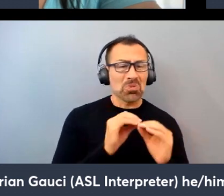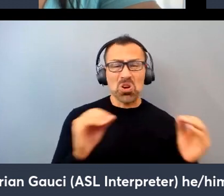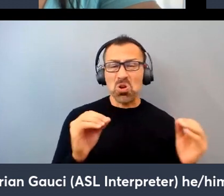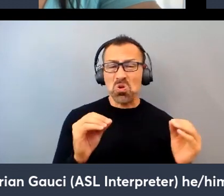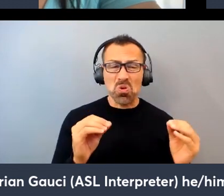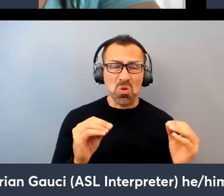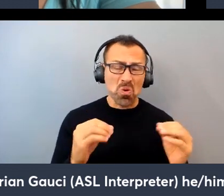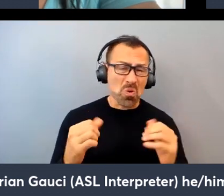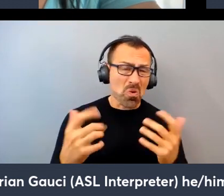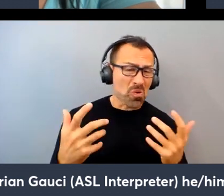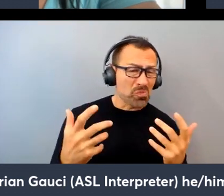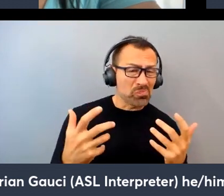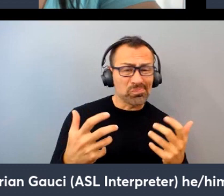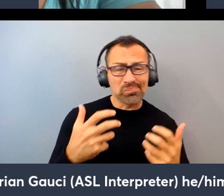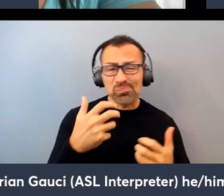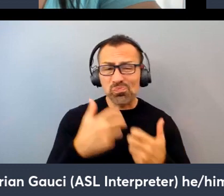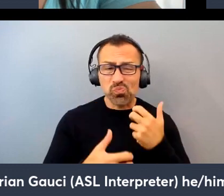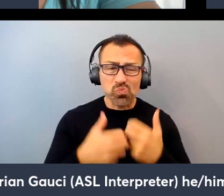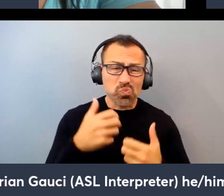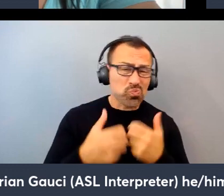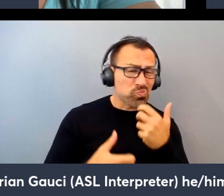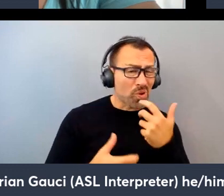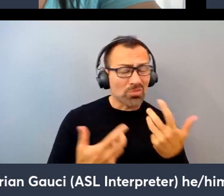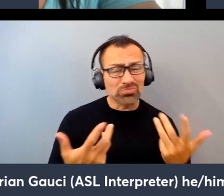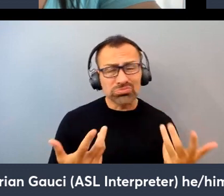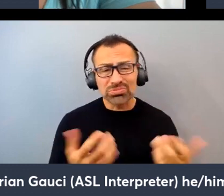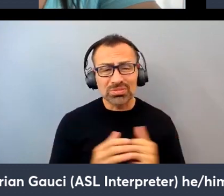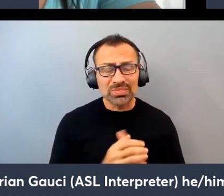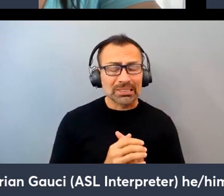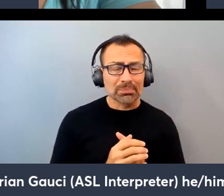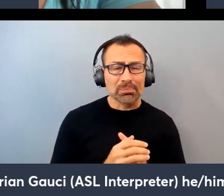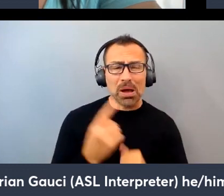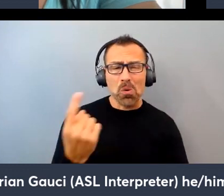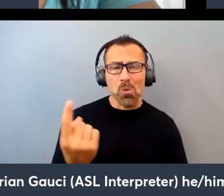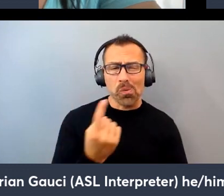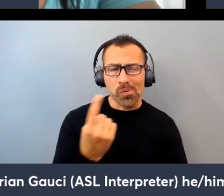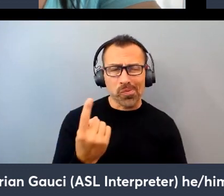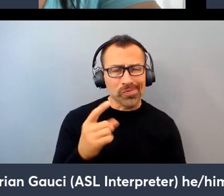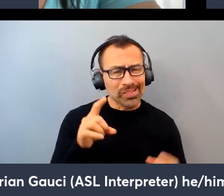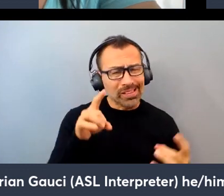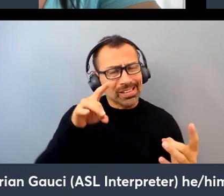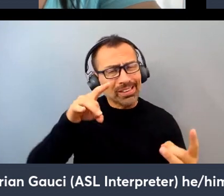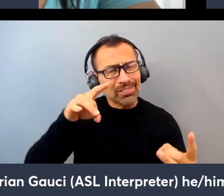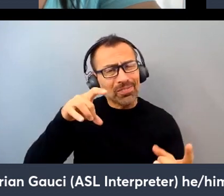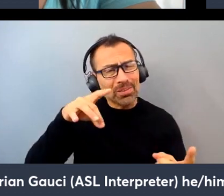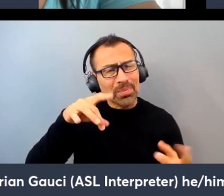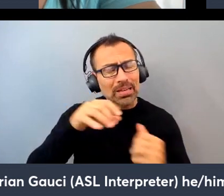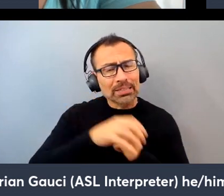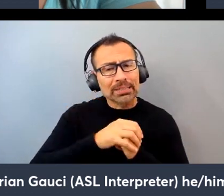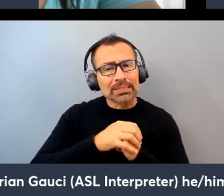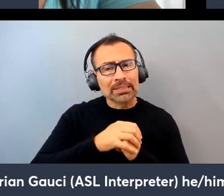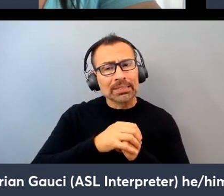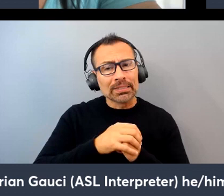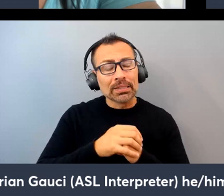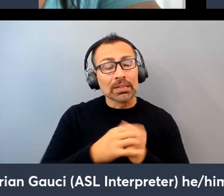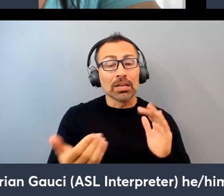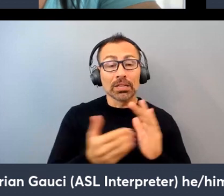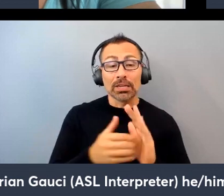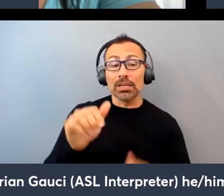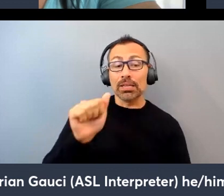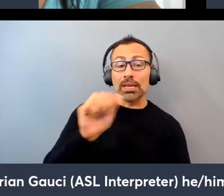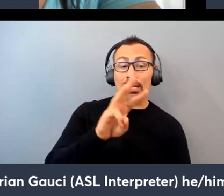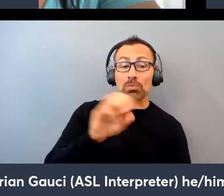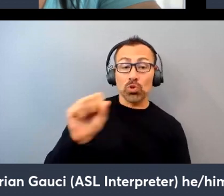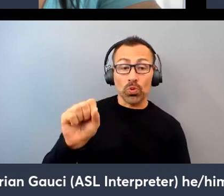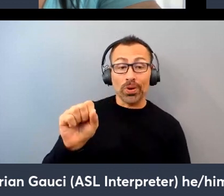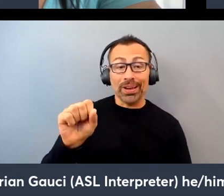with it. So I think my only feedback is, and I get, given that the AWS documentation in a lot